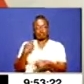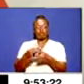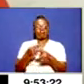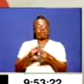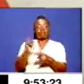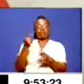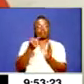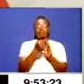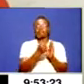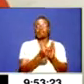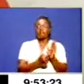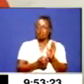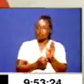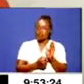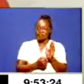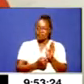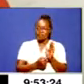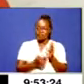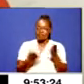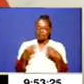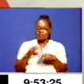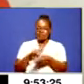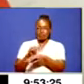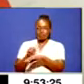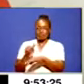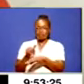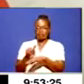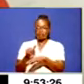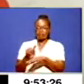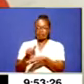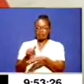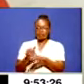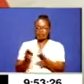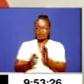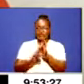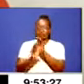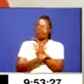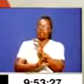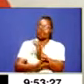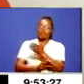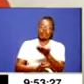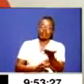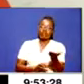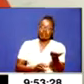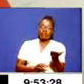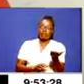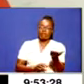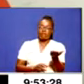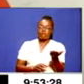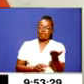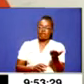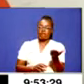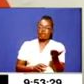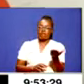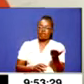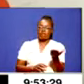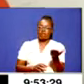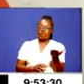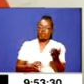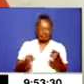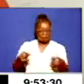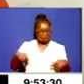list for the guys who are being called today to go and represent the country at the Olympic Games. That alone was a pride